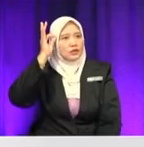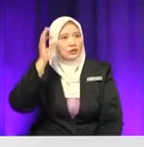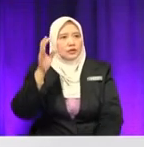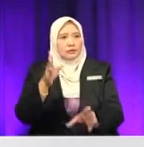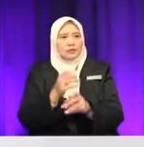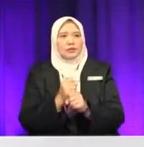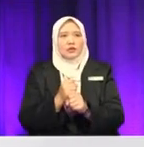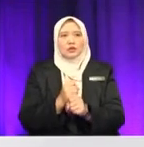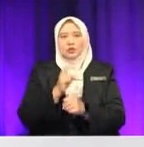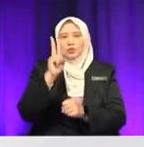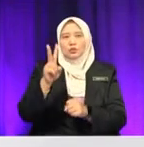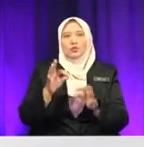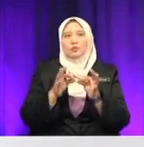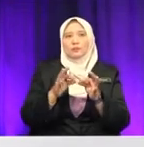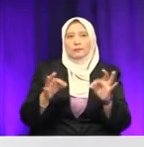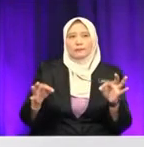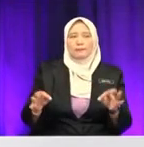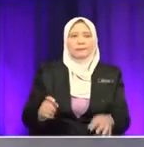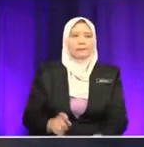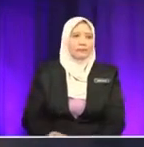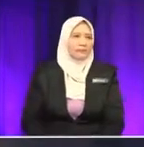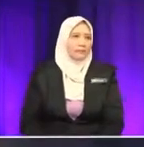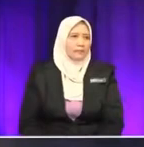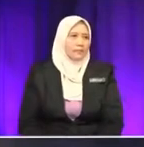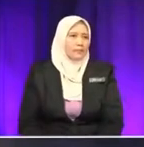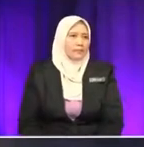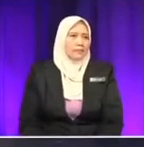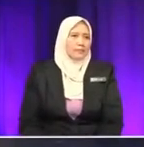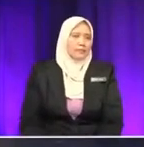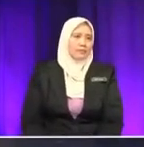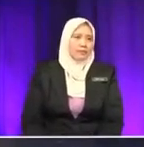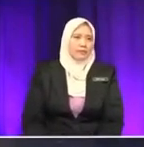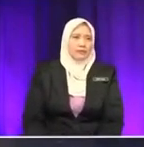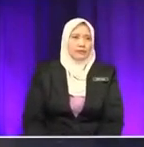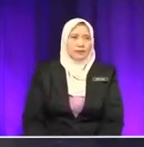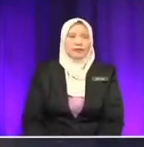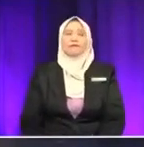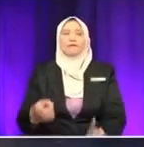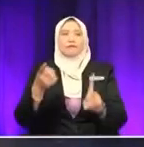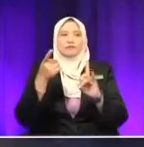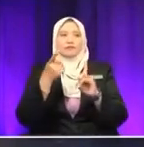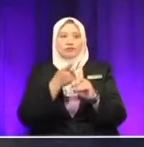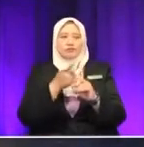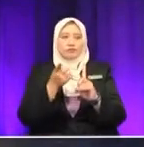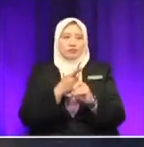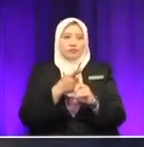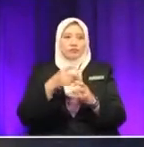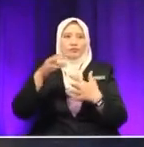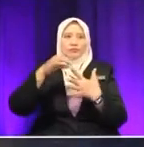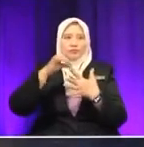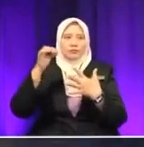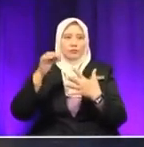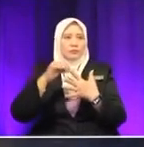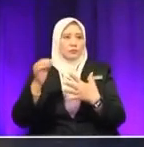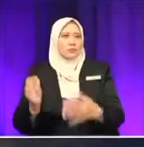your two VAs? Because I need to write it down. Can you give me your first choice just now, Faisal? What was your first choice? What was your first choice